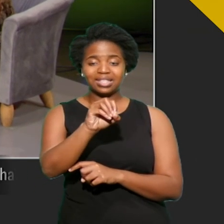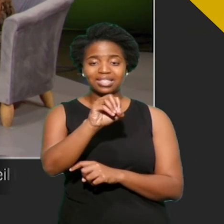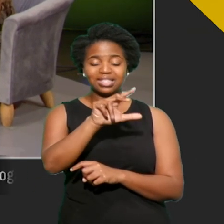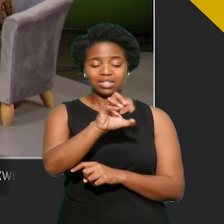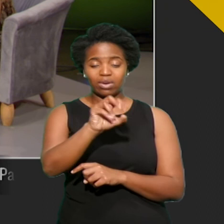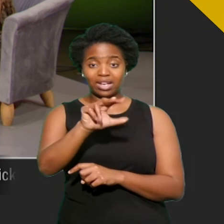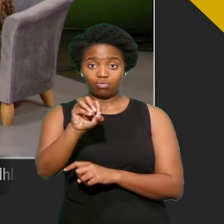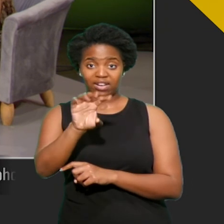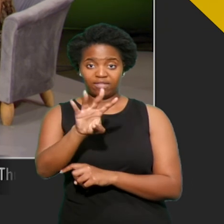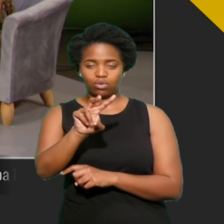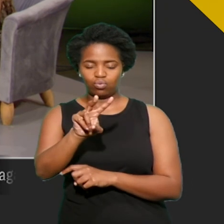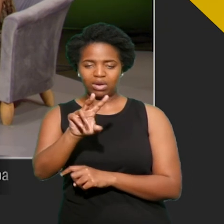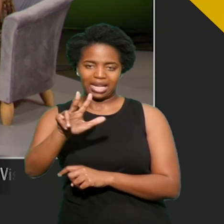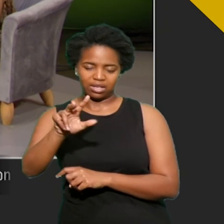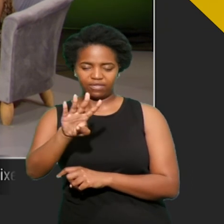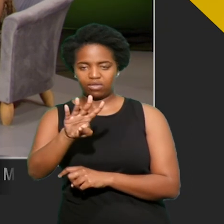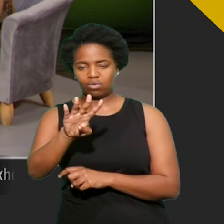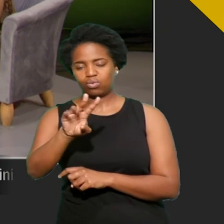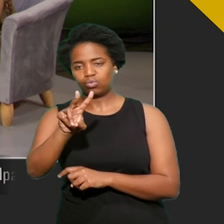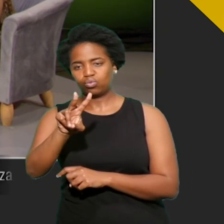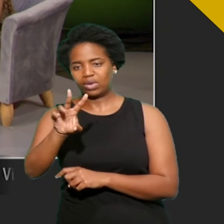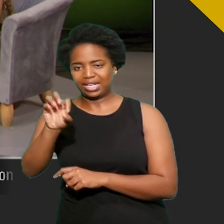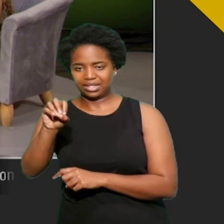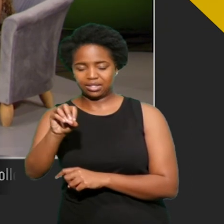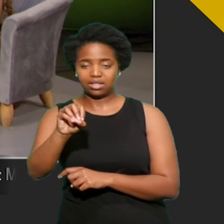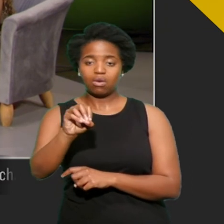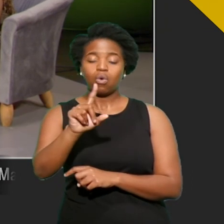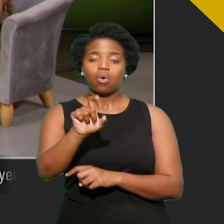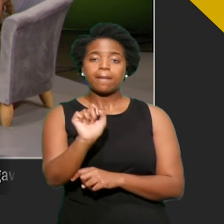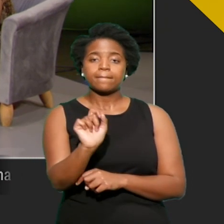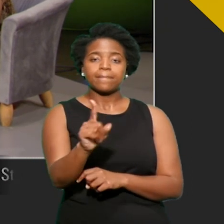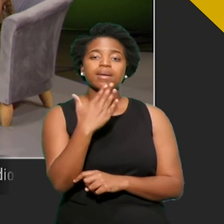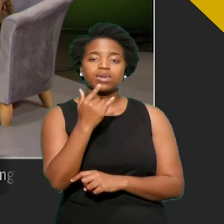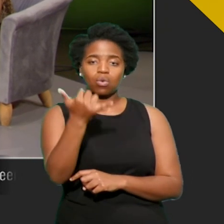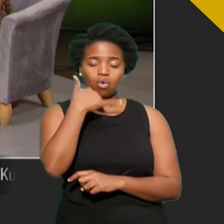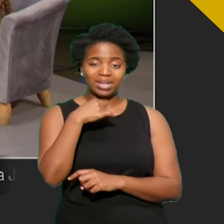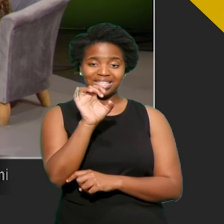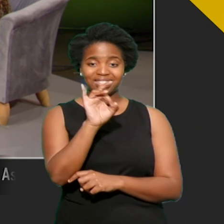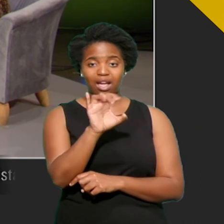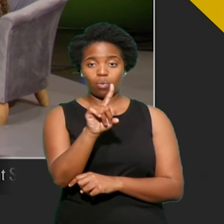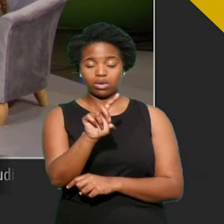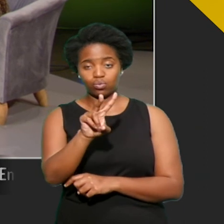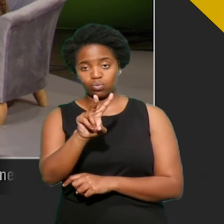0800 428 428. Okay. All right. For a call back, it's *120